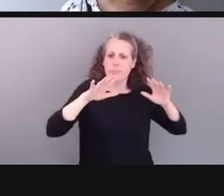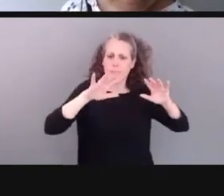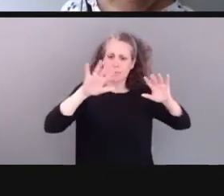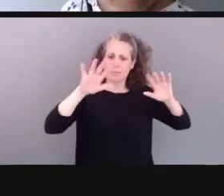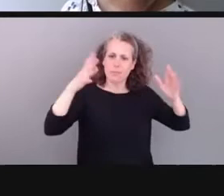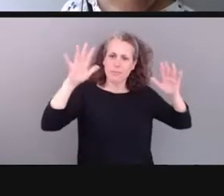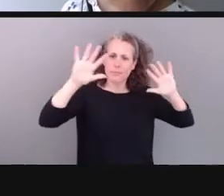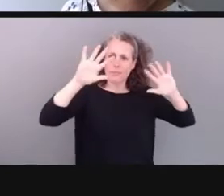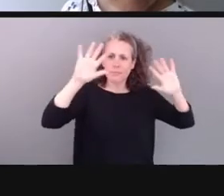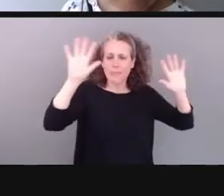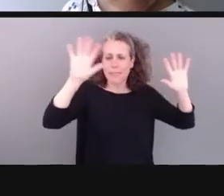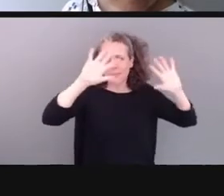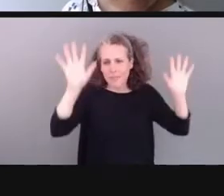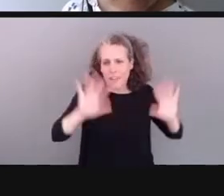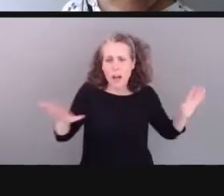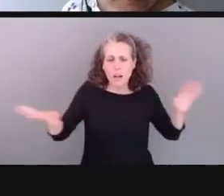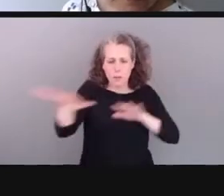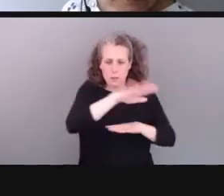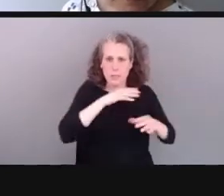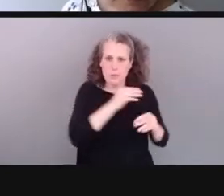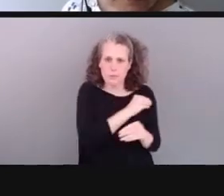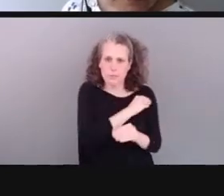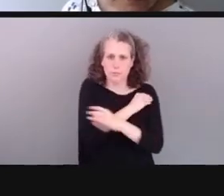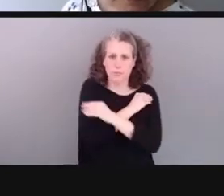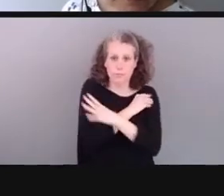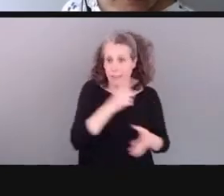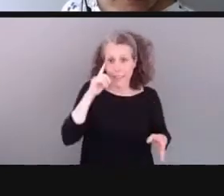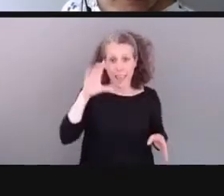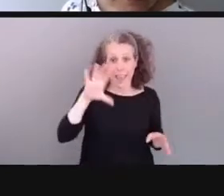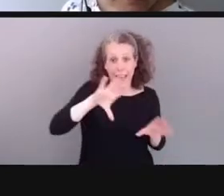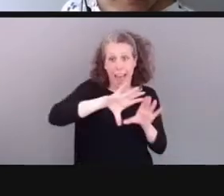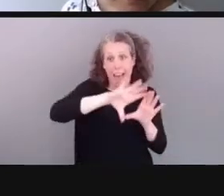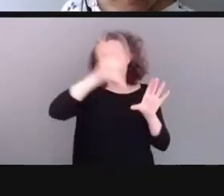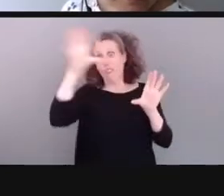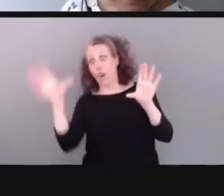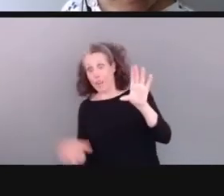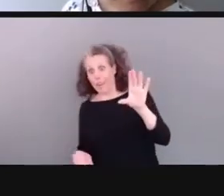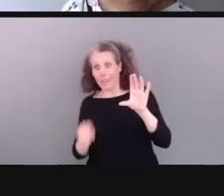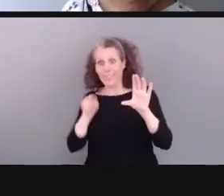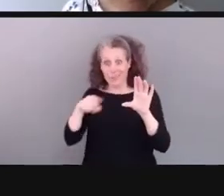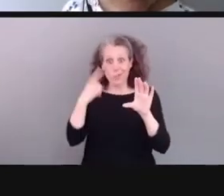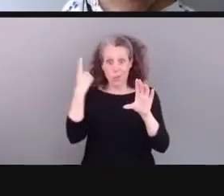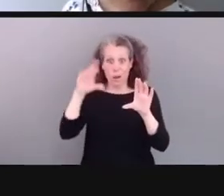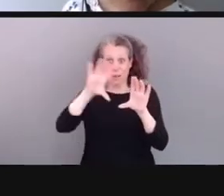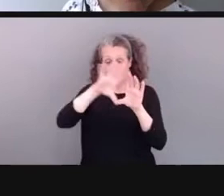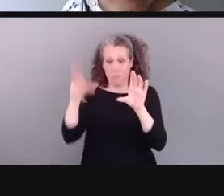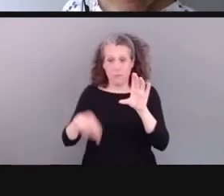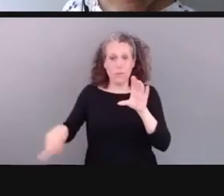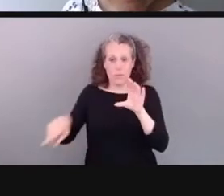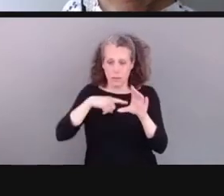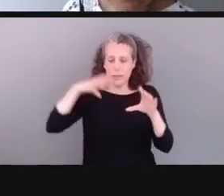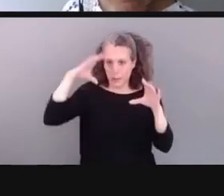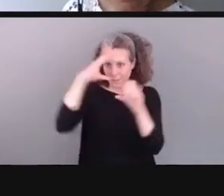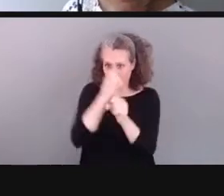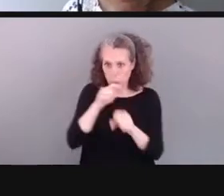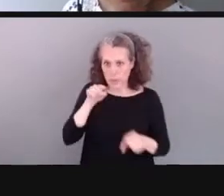And the Horn of Africa is probably one area in which we will focus and try